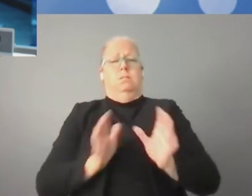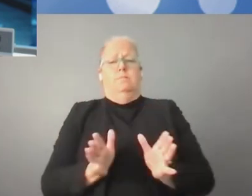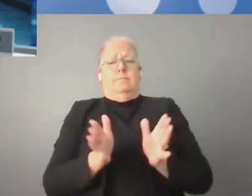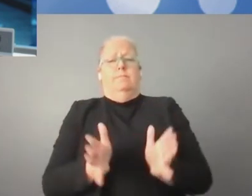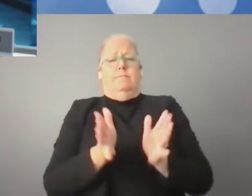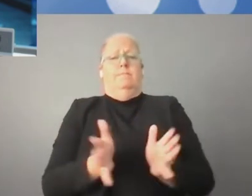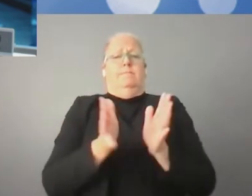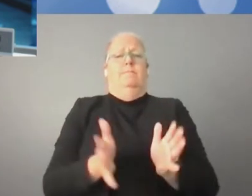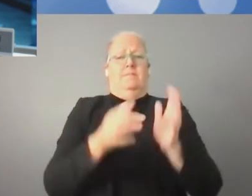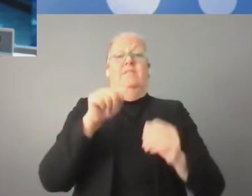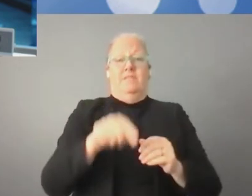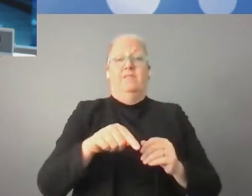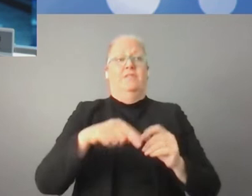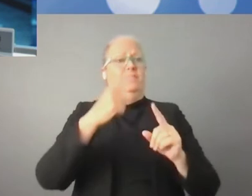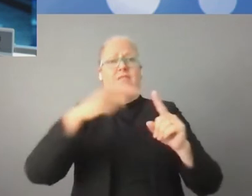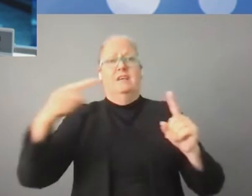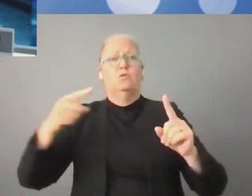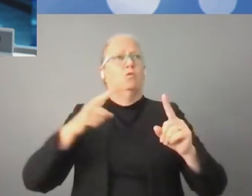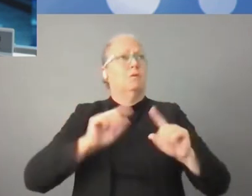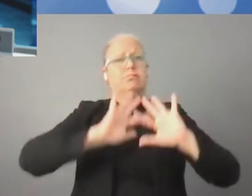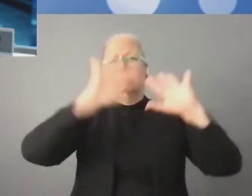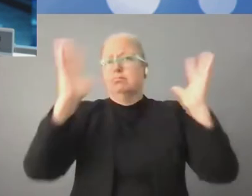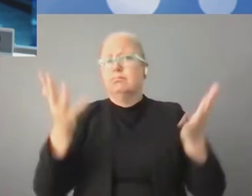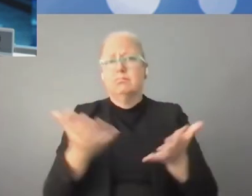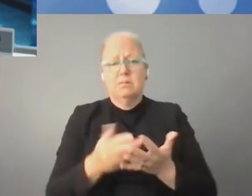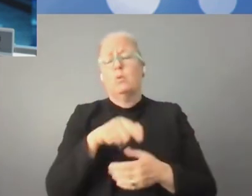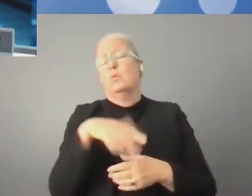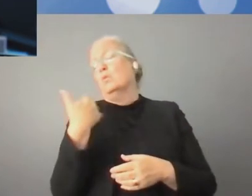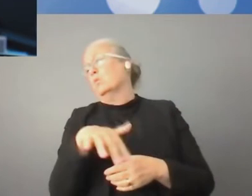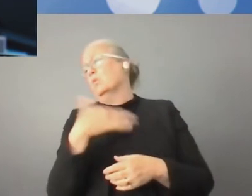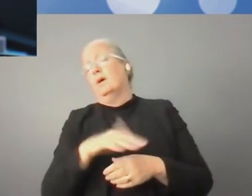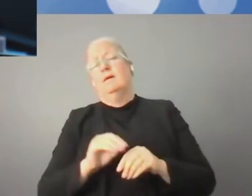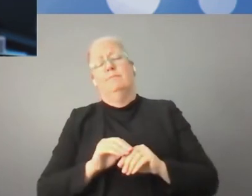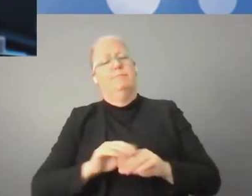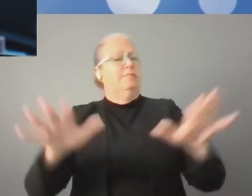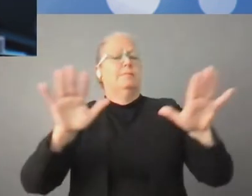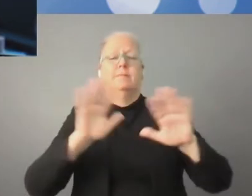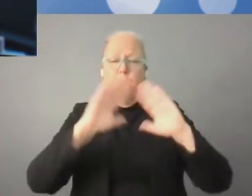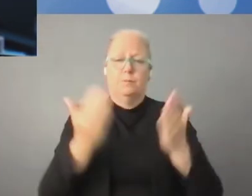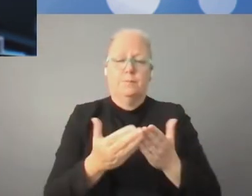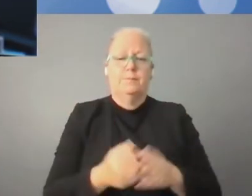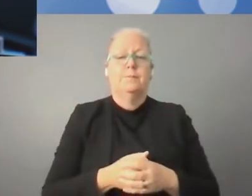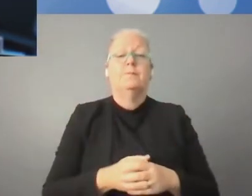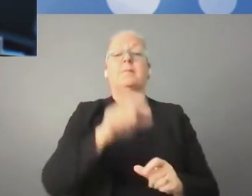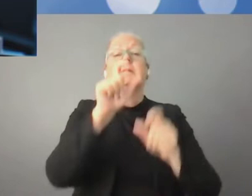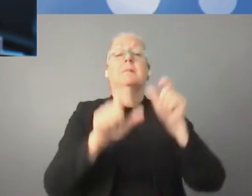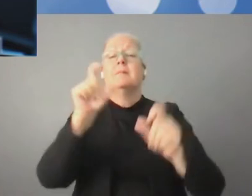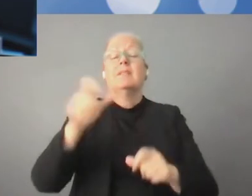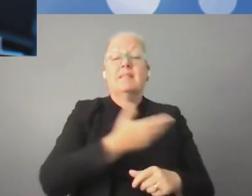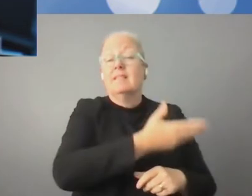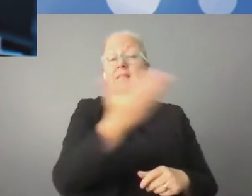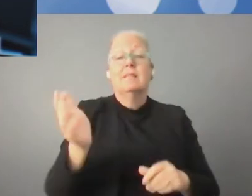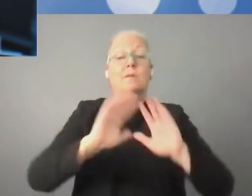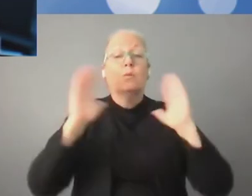technology and influenced the development of the digital economy people around the world have become